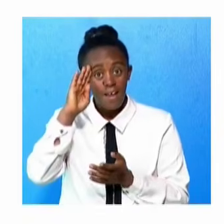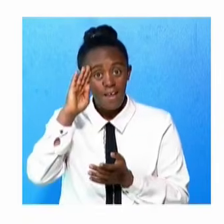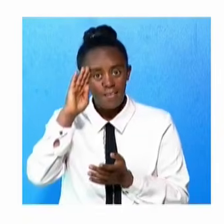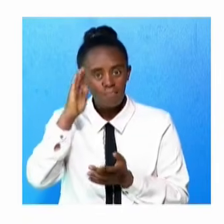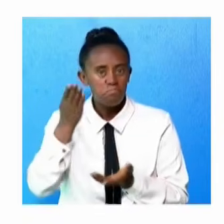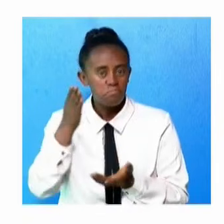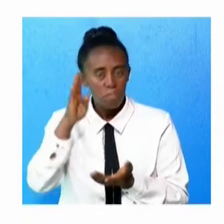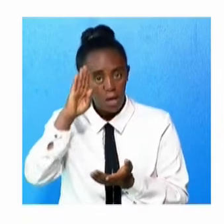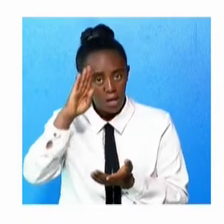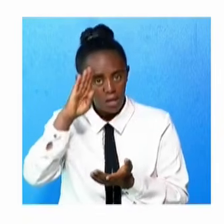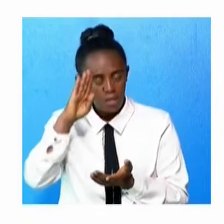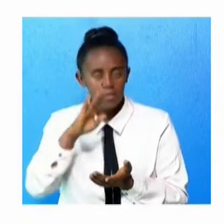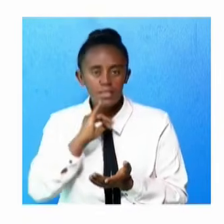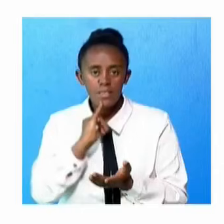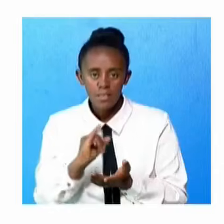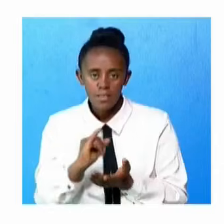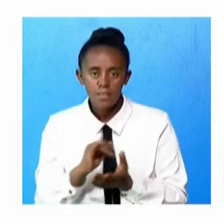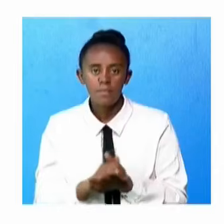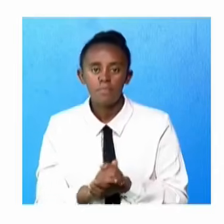is